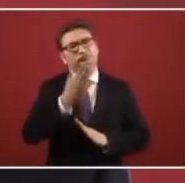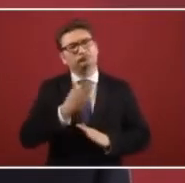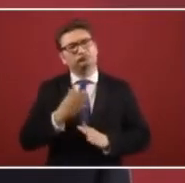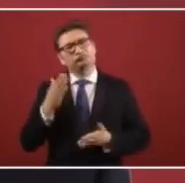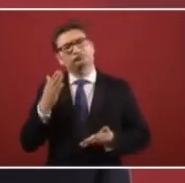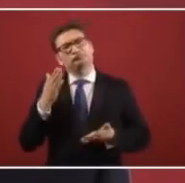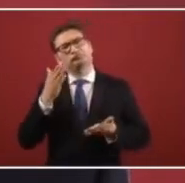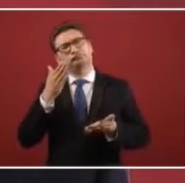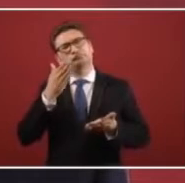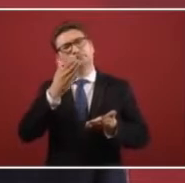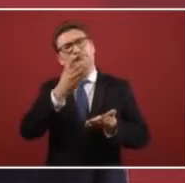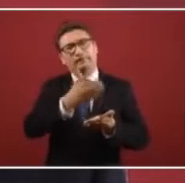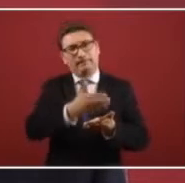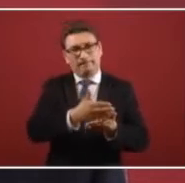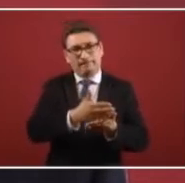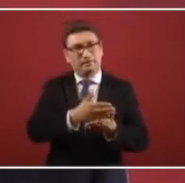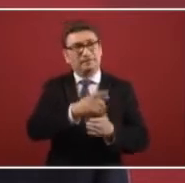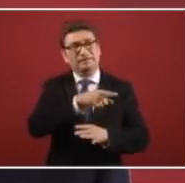and